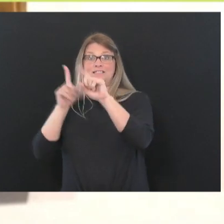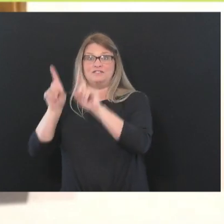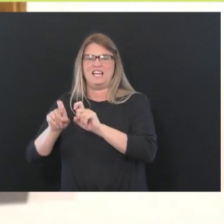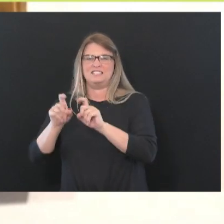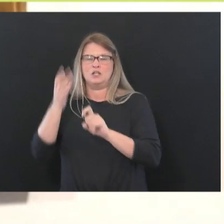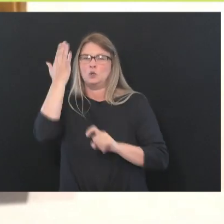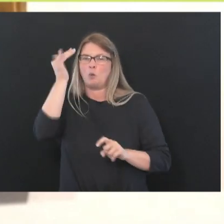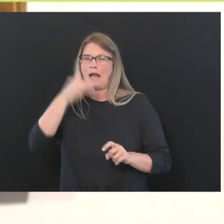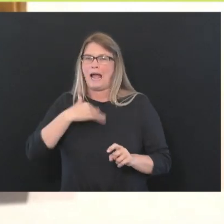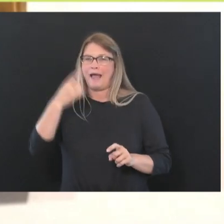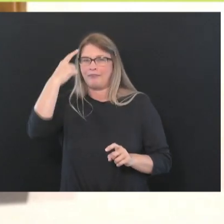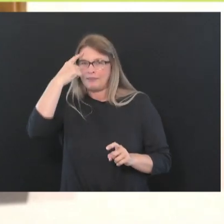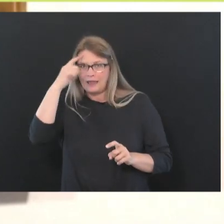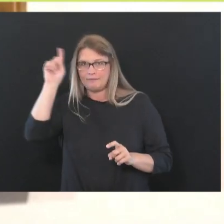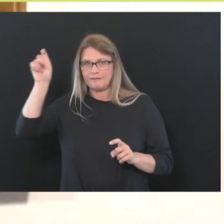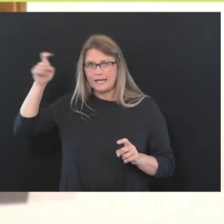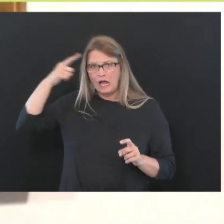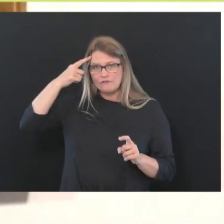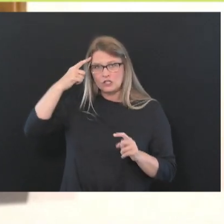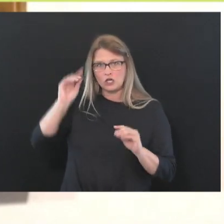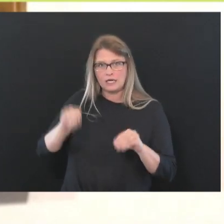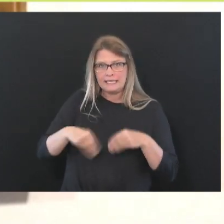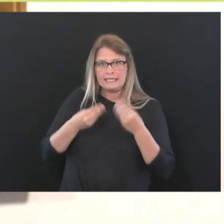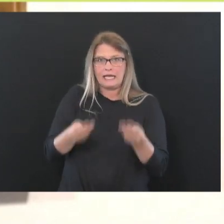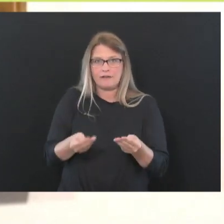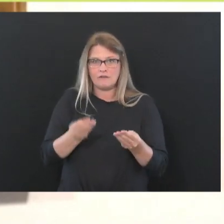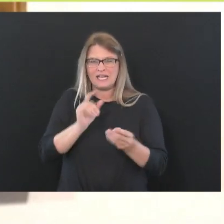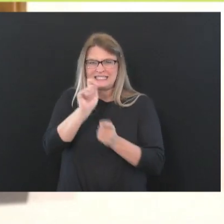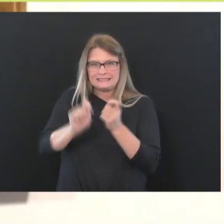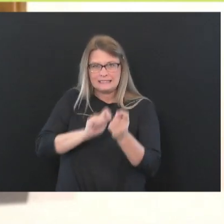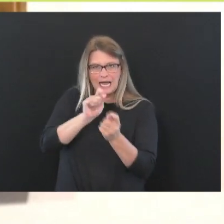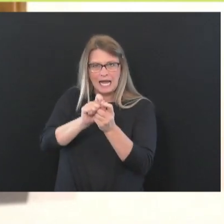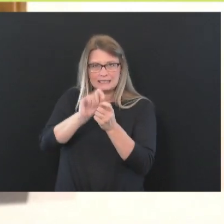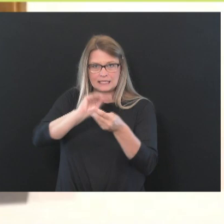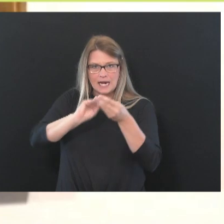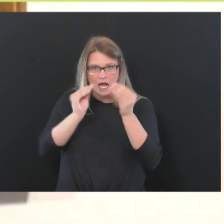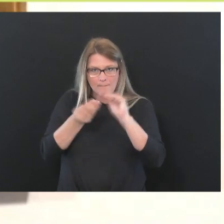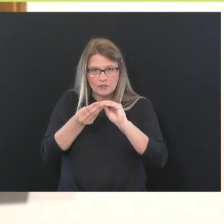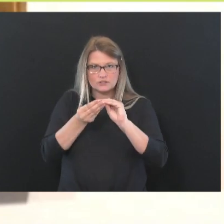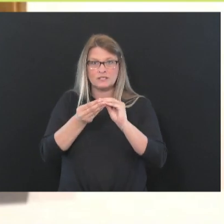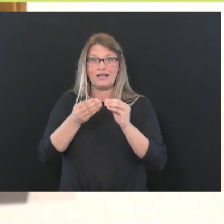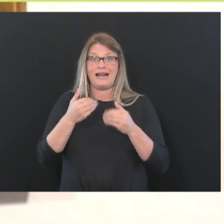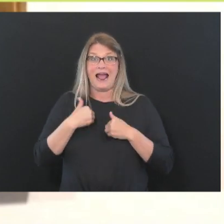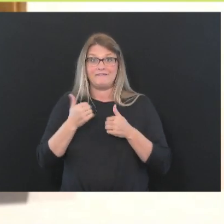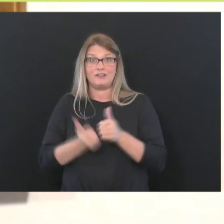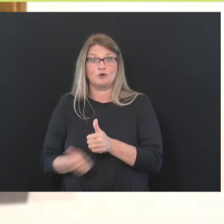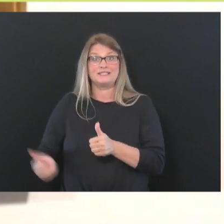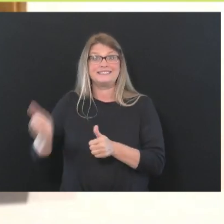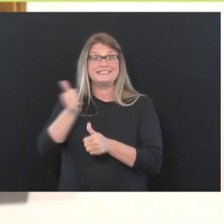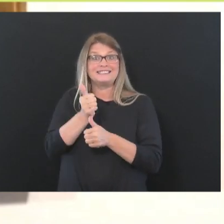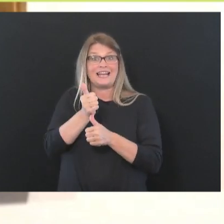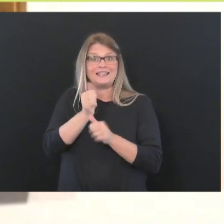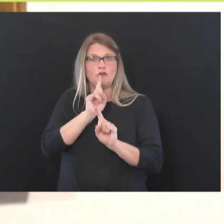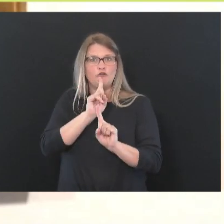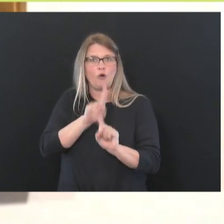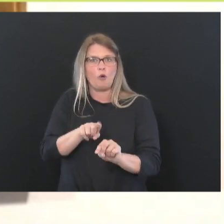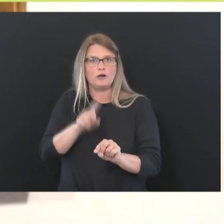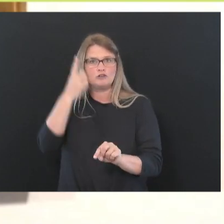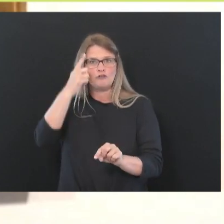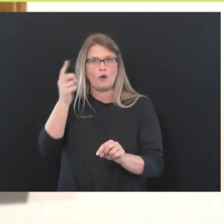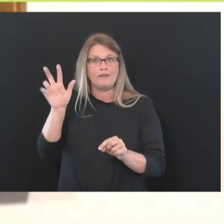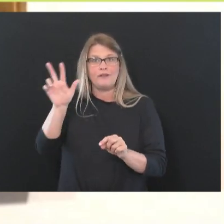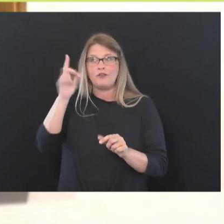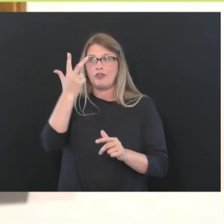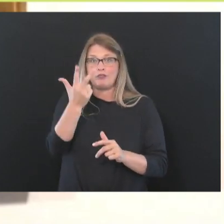very decisively in executing the further executive orders for the 3 areas of our state, because